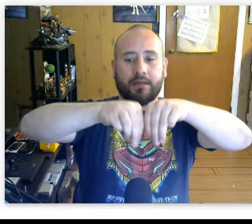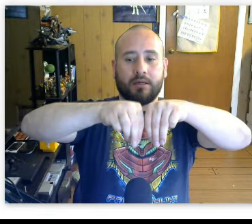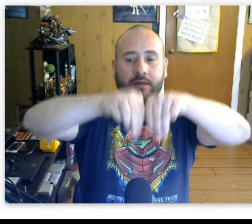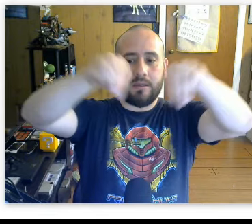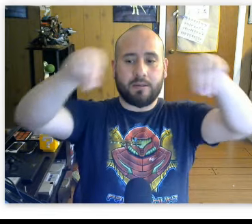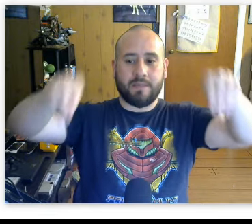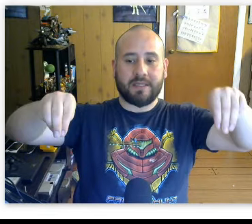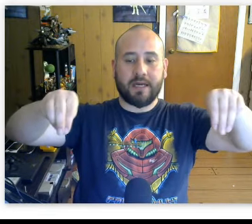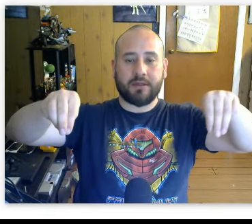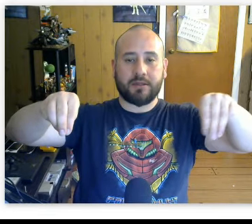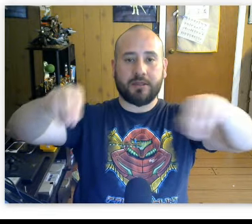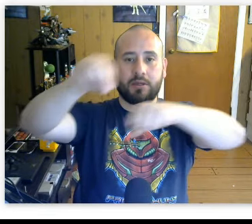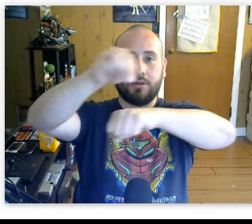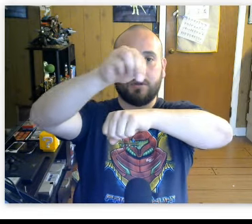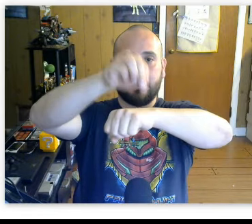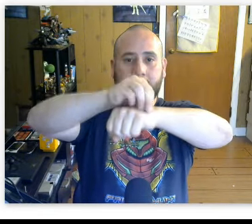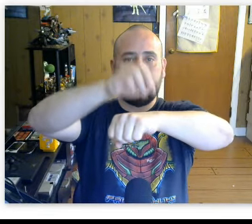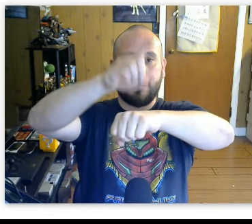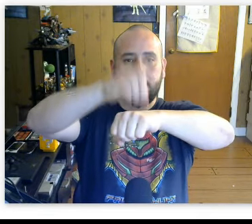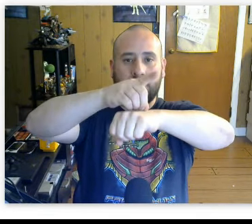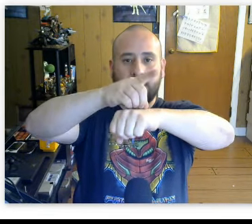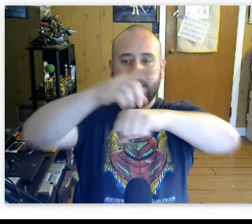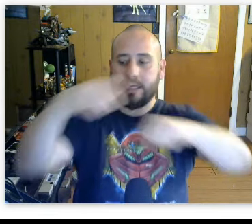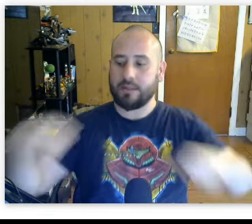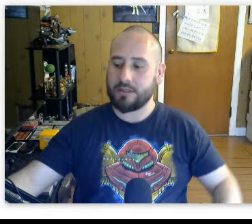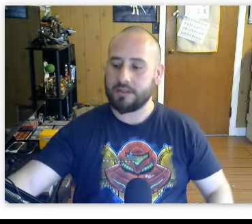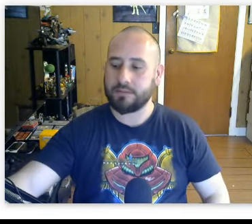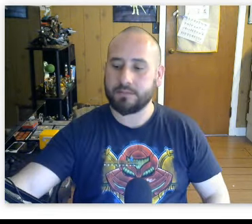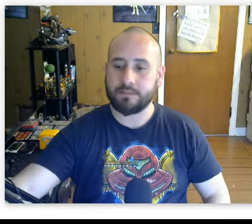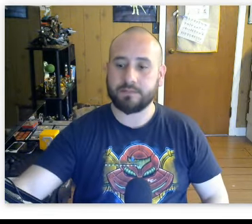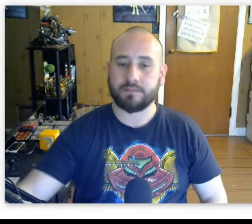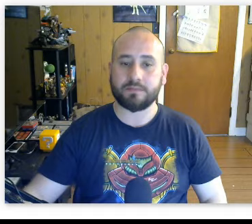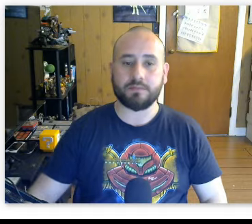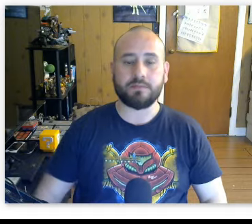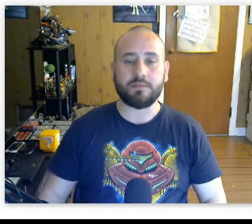McDonald's, either McDonald's or McDonald's.